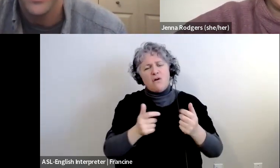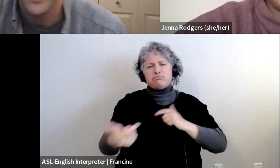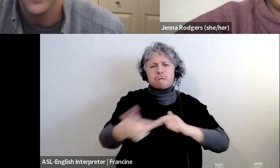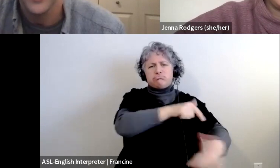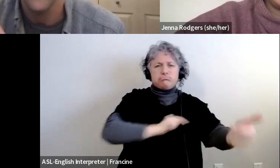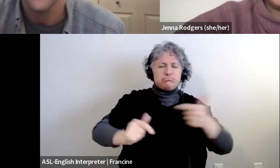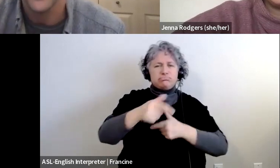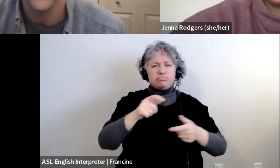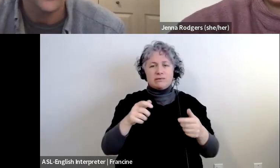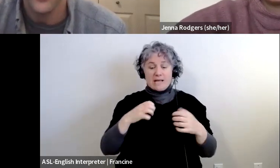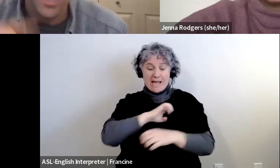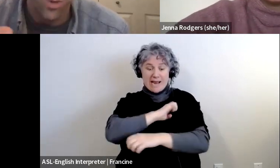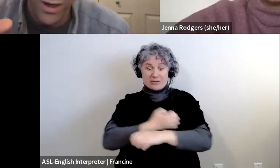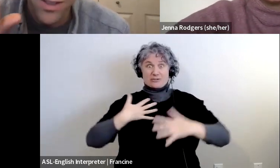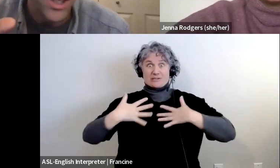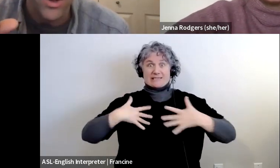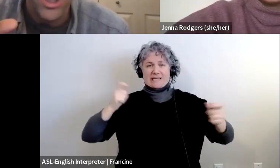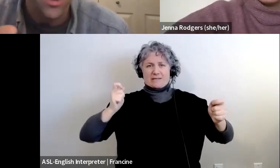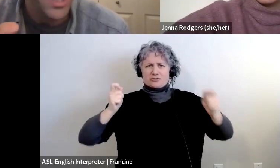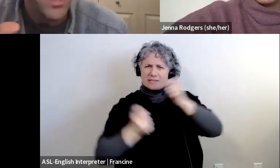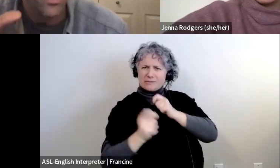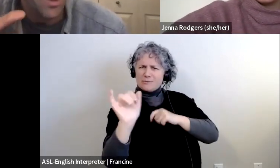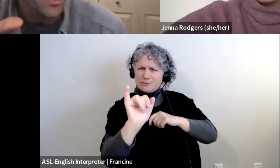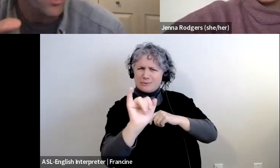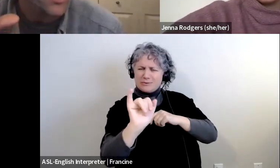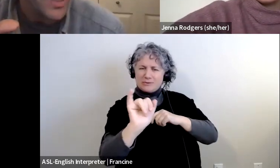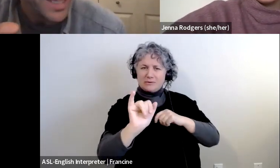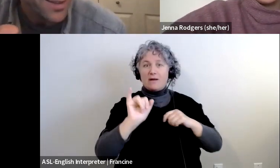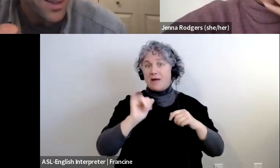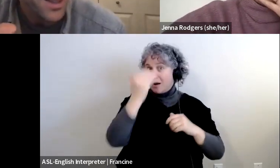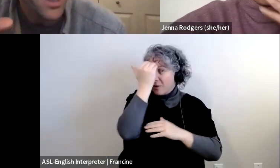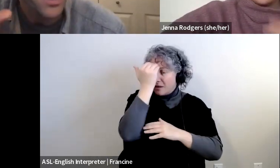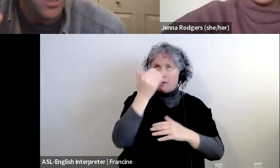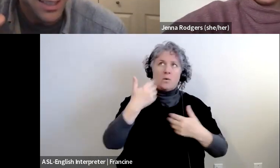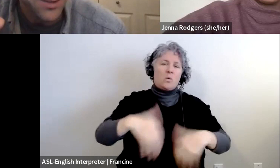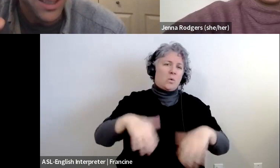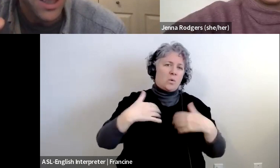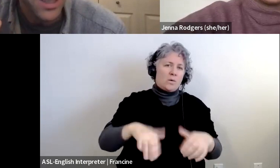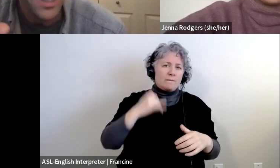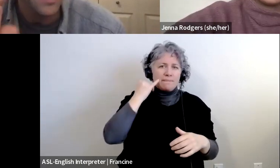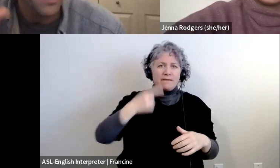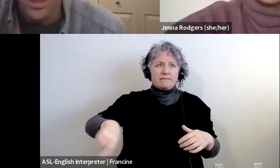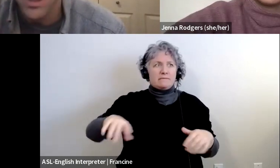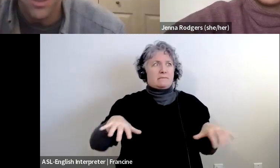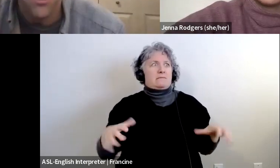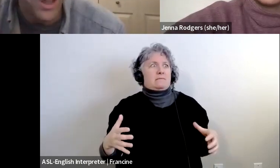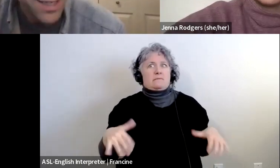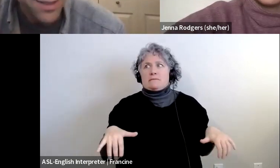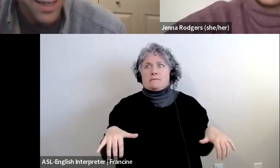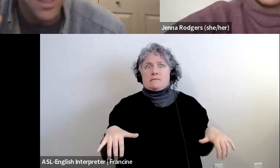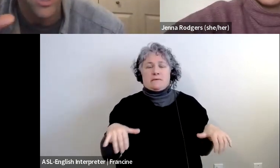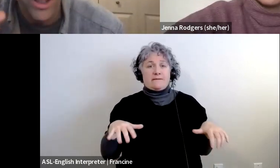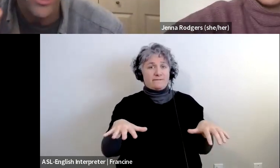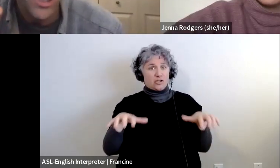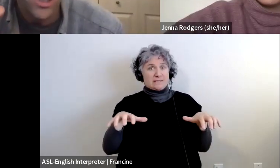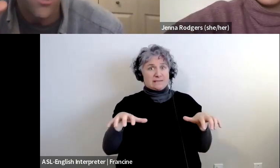way. So it's that awareness is huge. Just realizing when people aren't doing anything collectively, they may be in a state of freeze